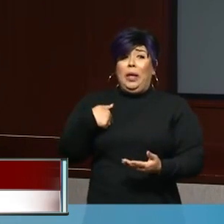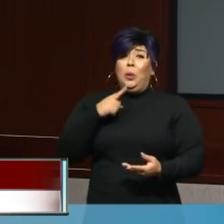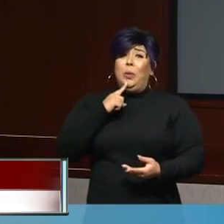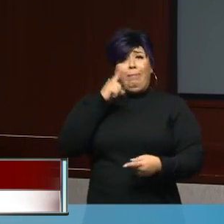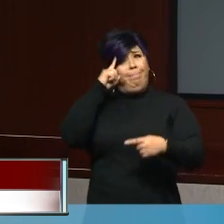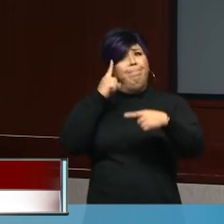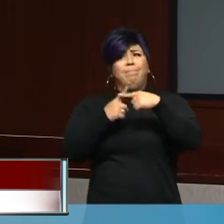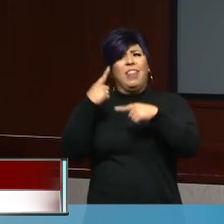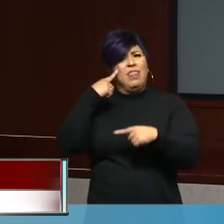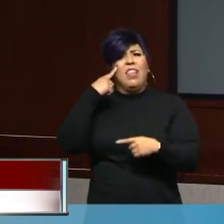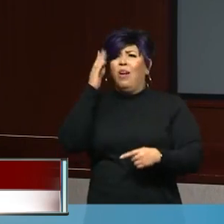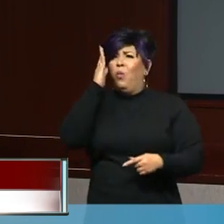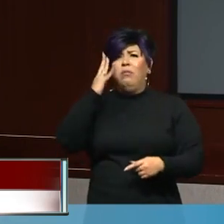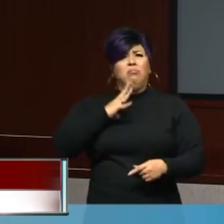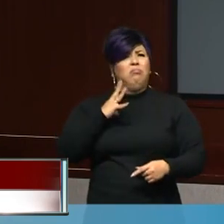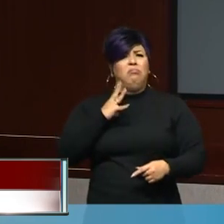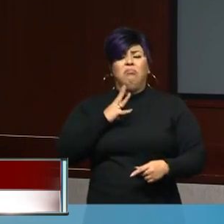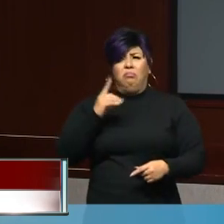optimistic that